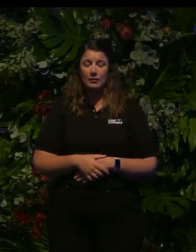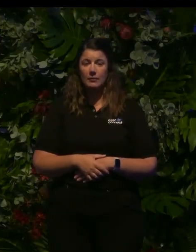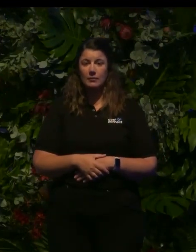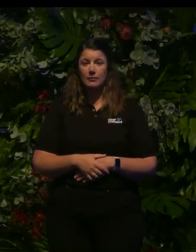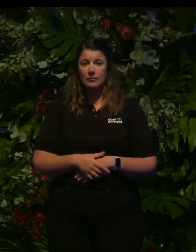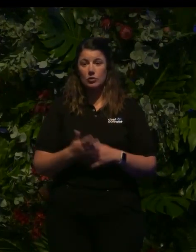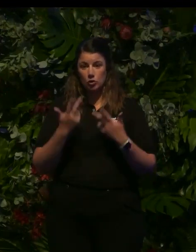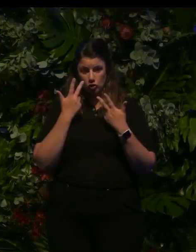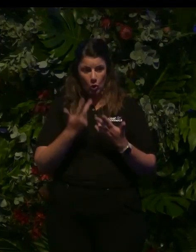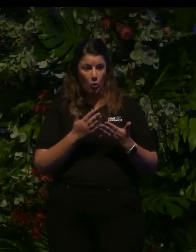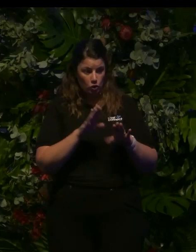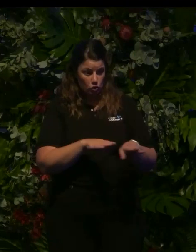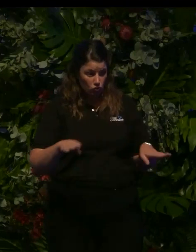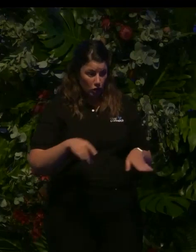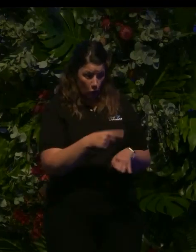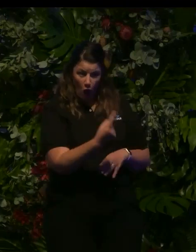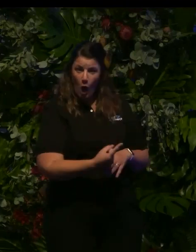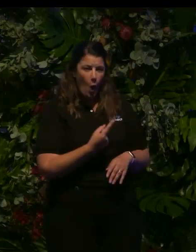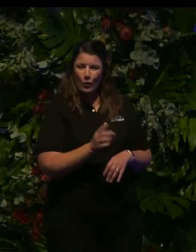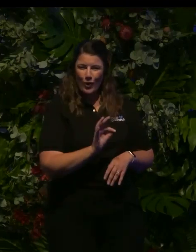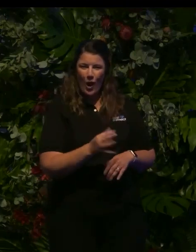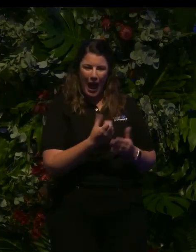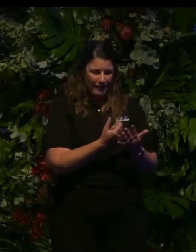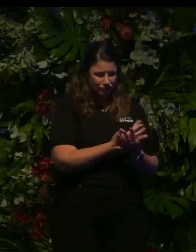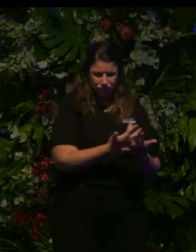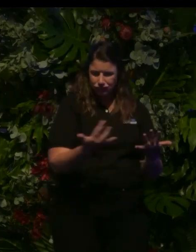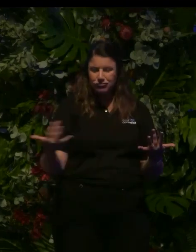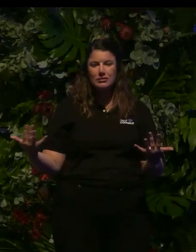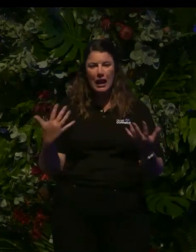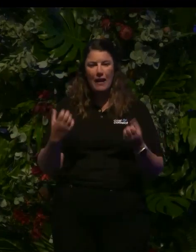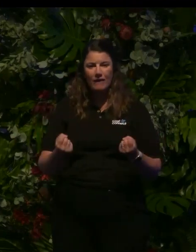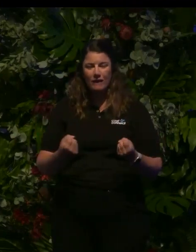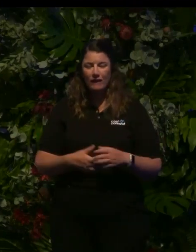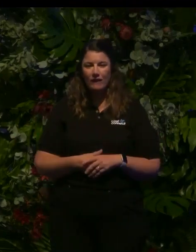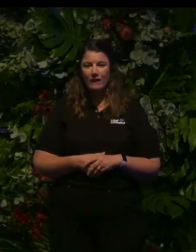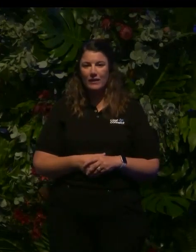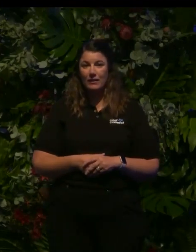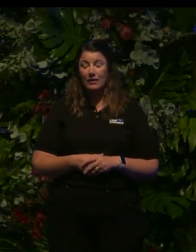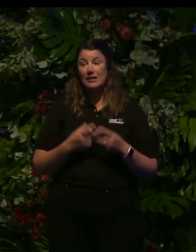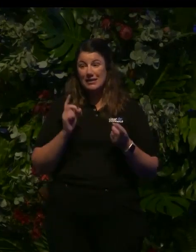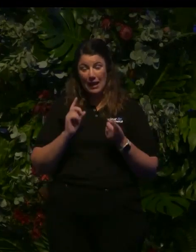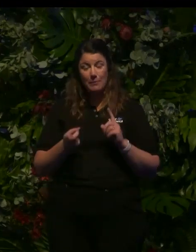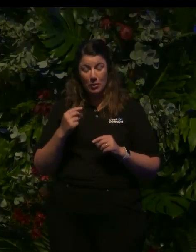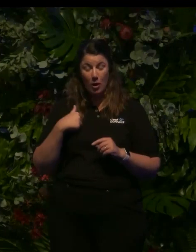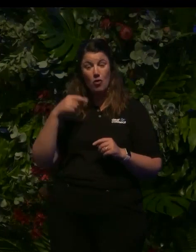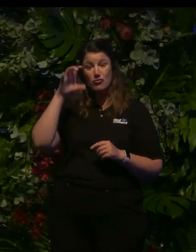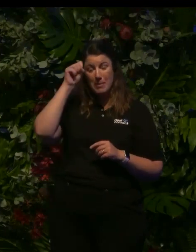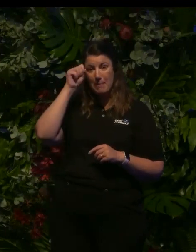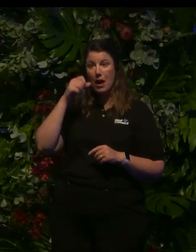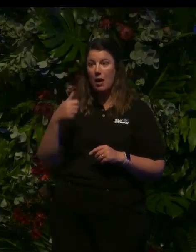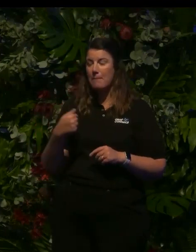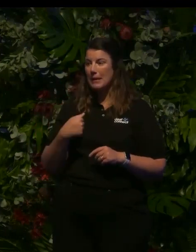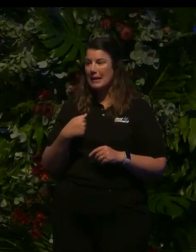to show the children that they are not alone. Because, like moments, I remember